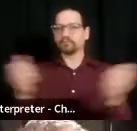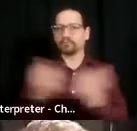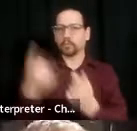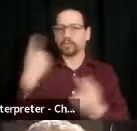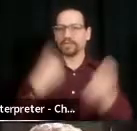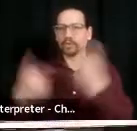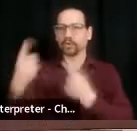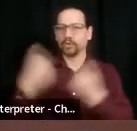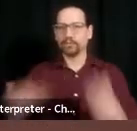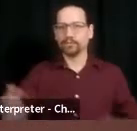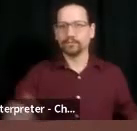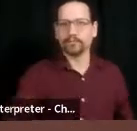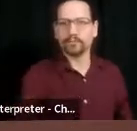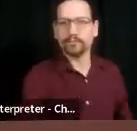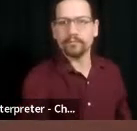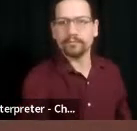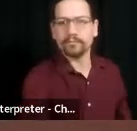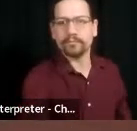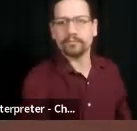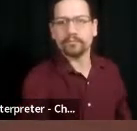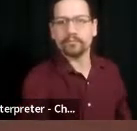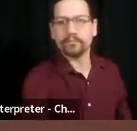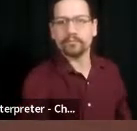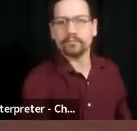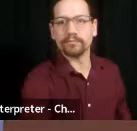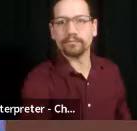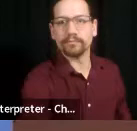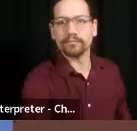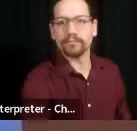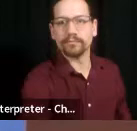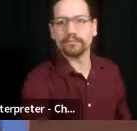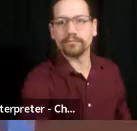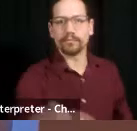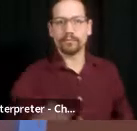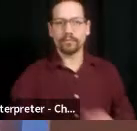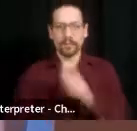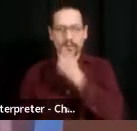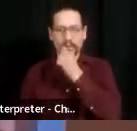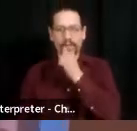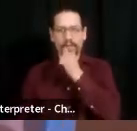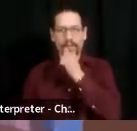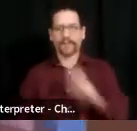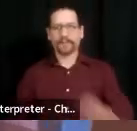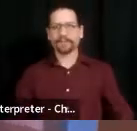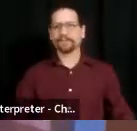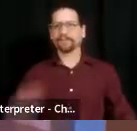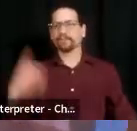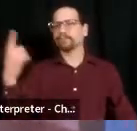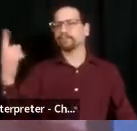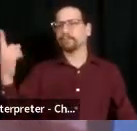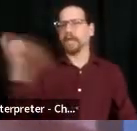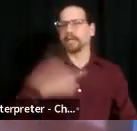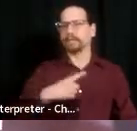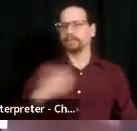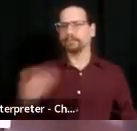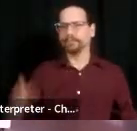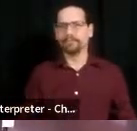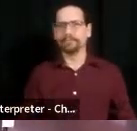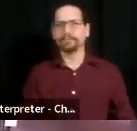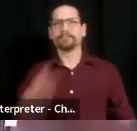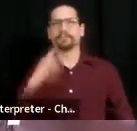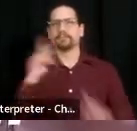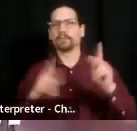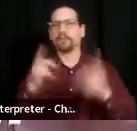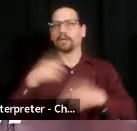the travel ban is going to be in effect until midnight. What about, people coming or going to Massachusetts or Connecticut? Is there any way that